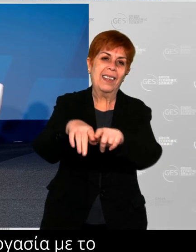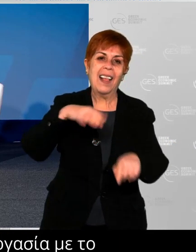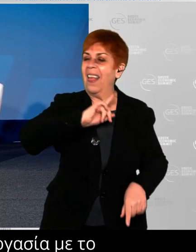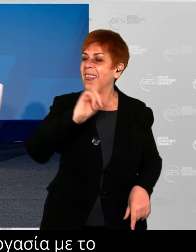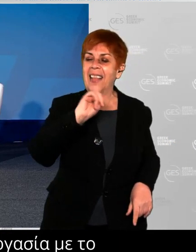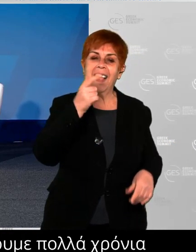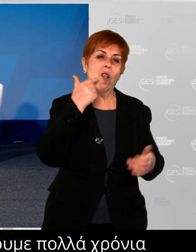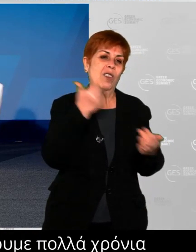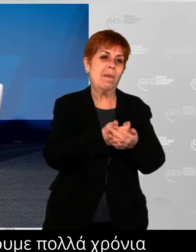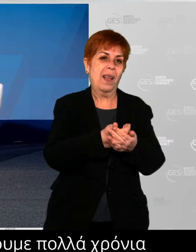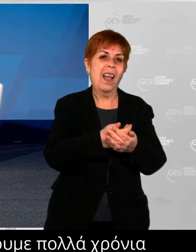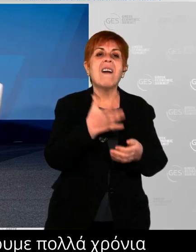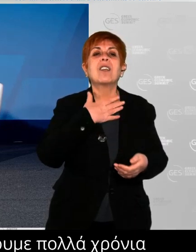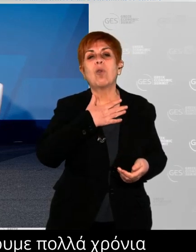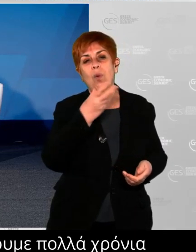Thank you.